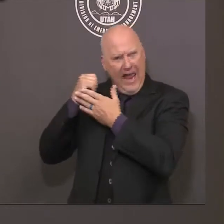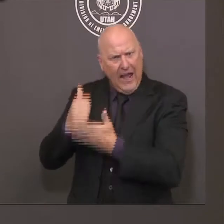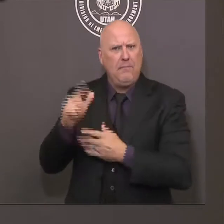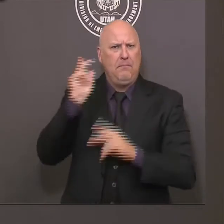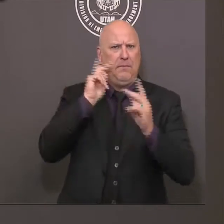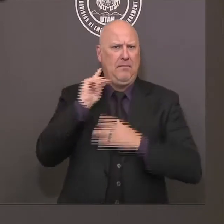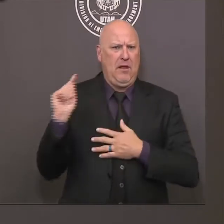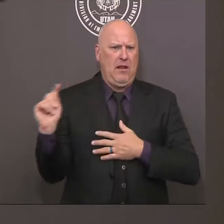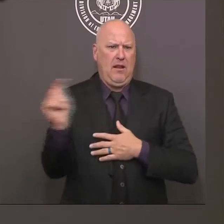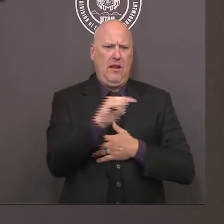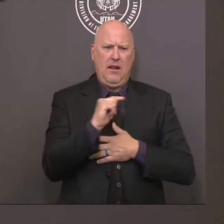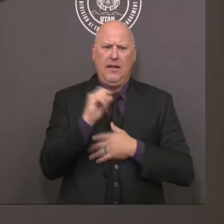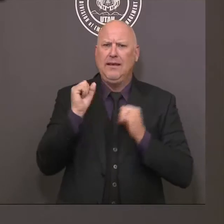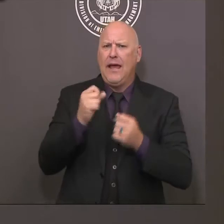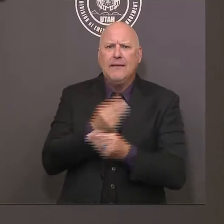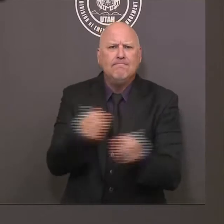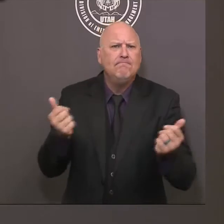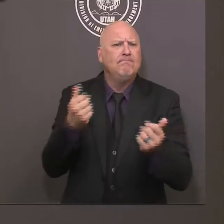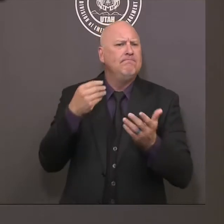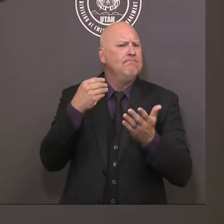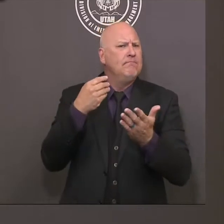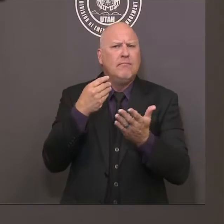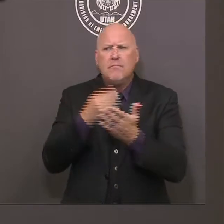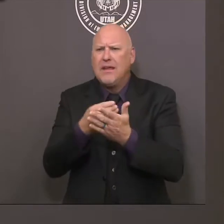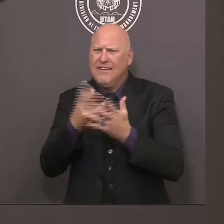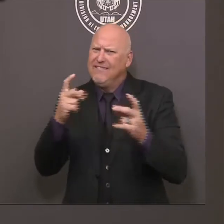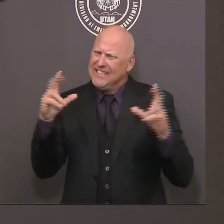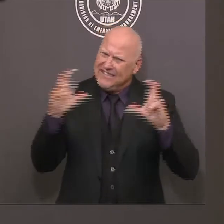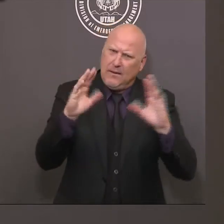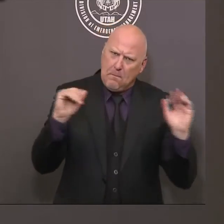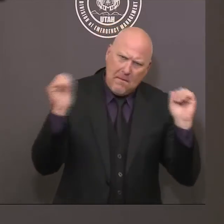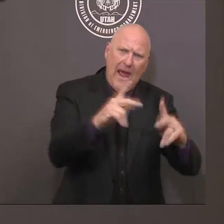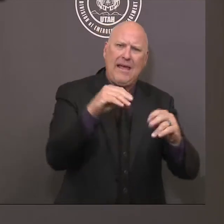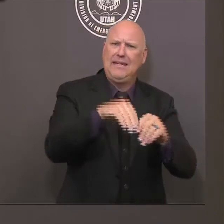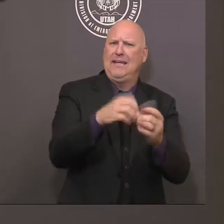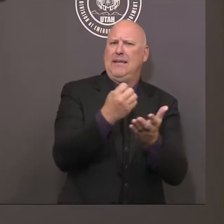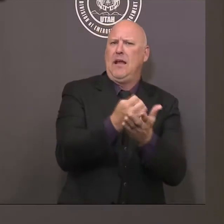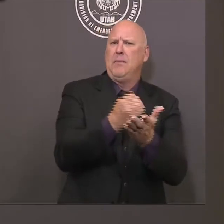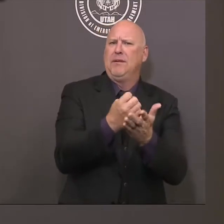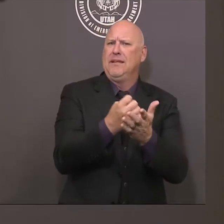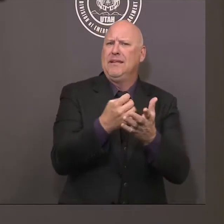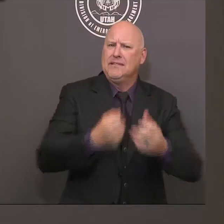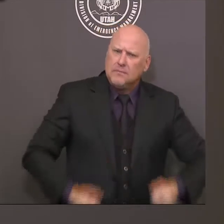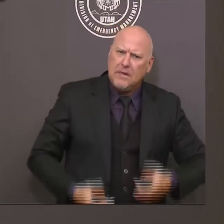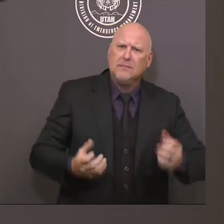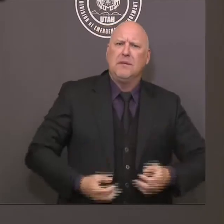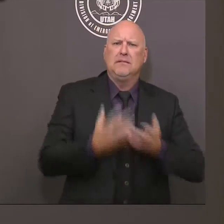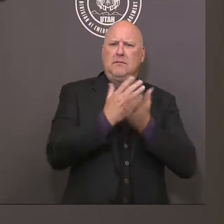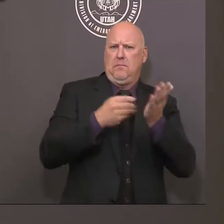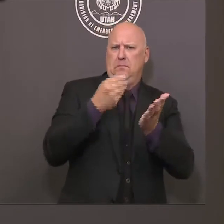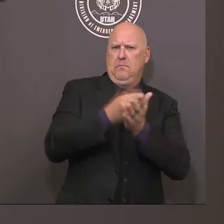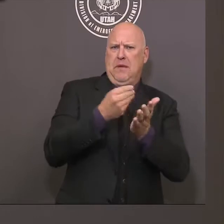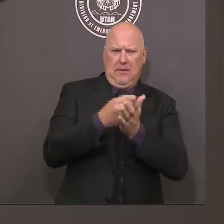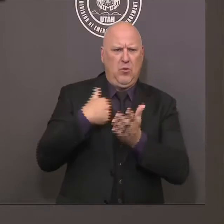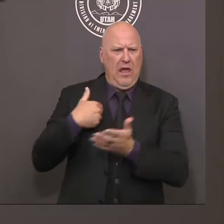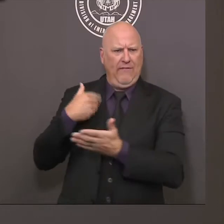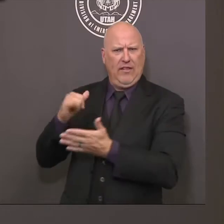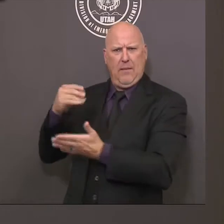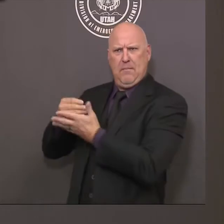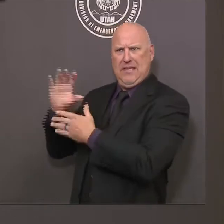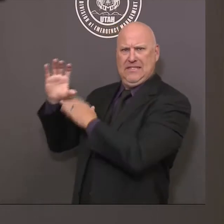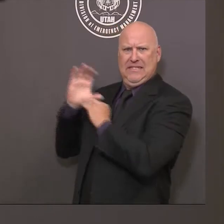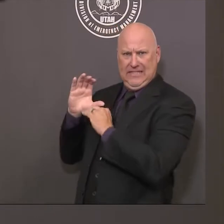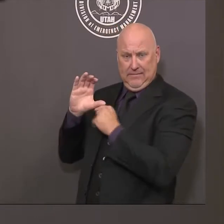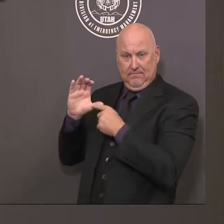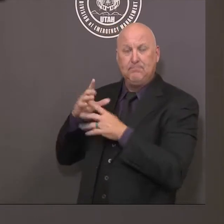100, 250, and 500-day horizon plans to encourage the economic recovery of